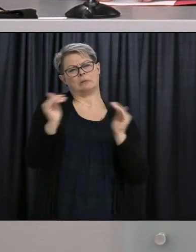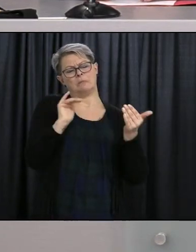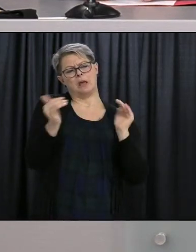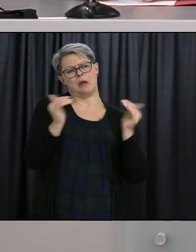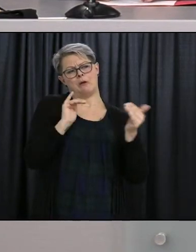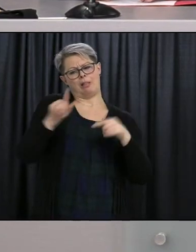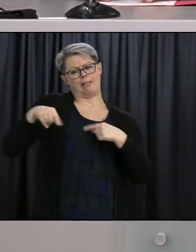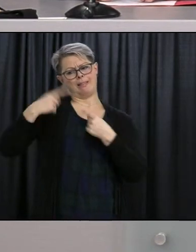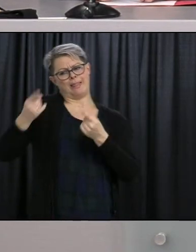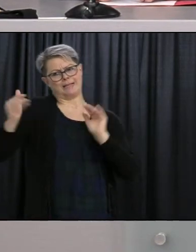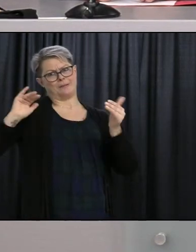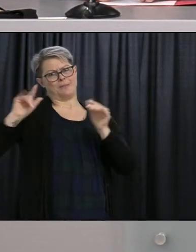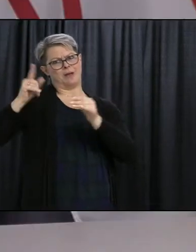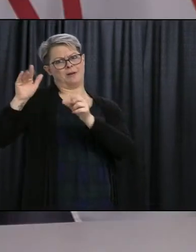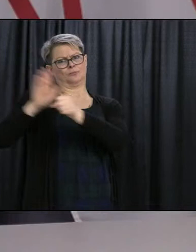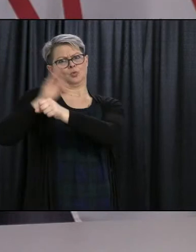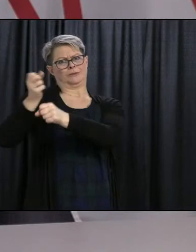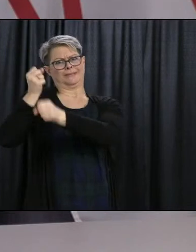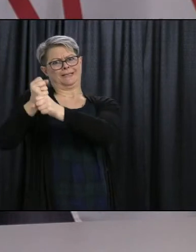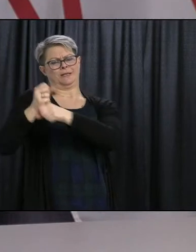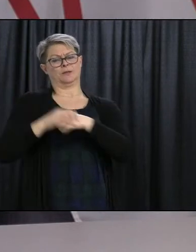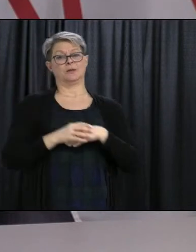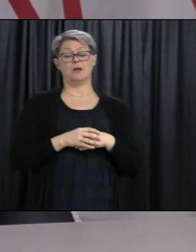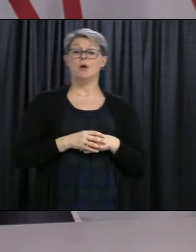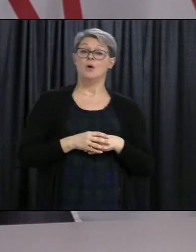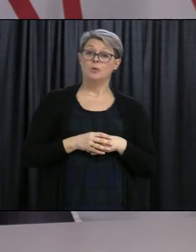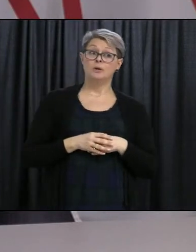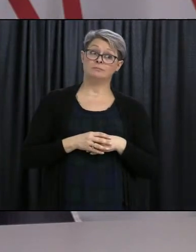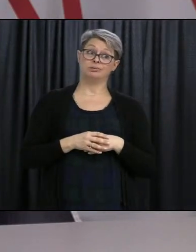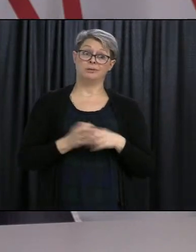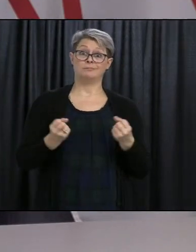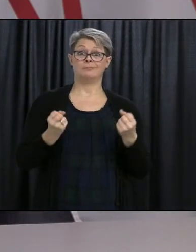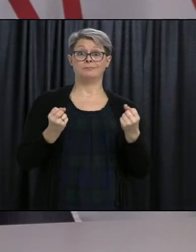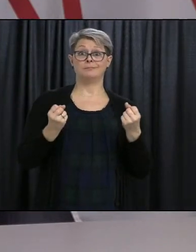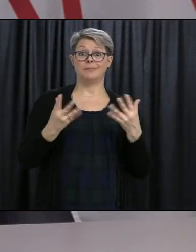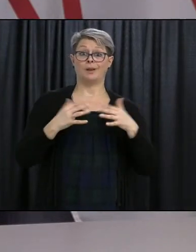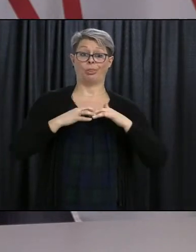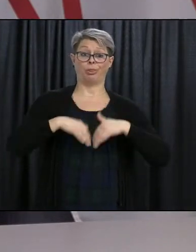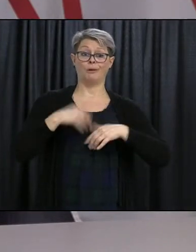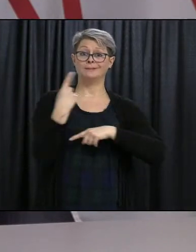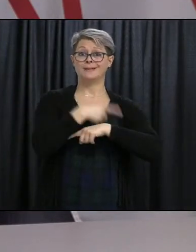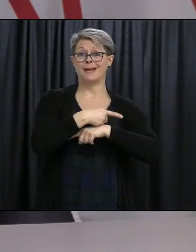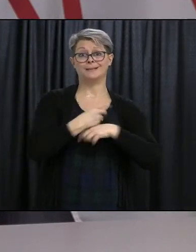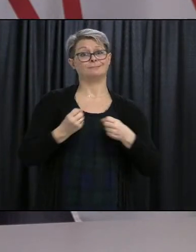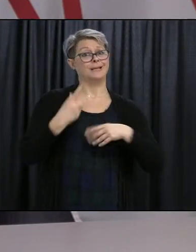days. So there have been a lot of exhausting days over the past year.